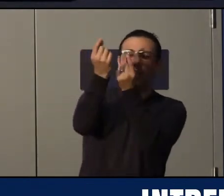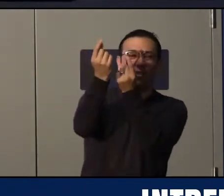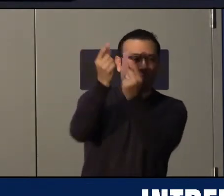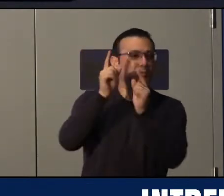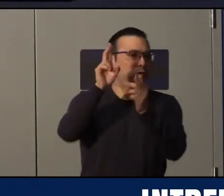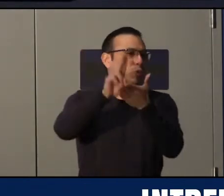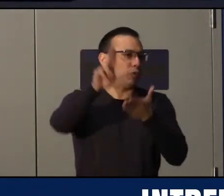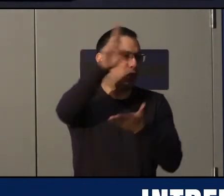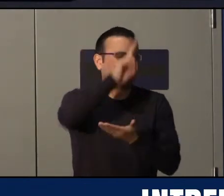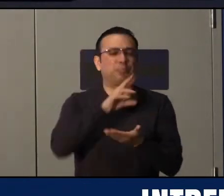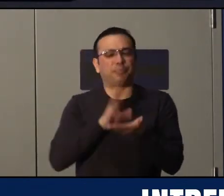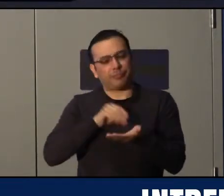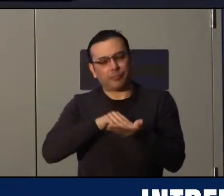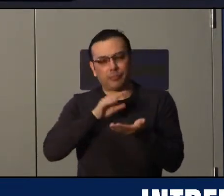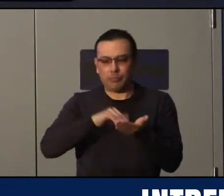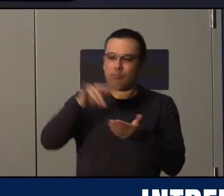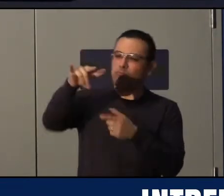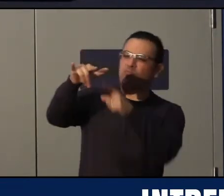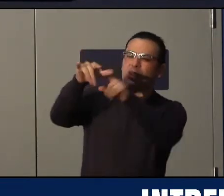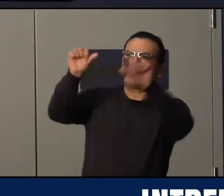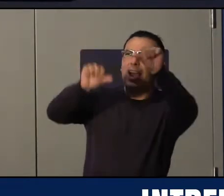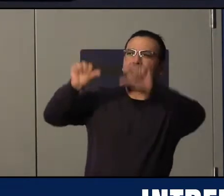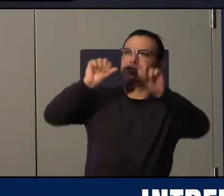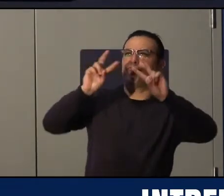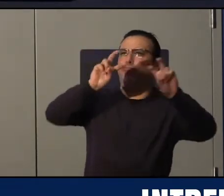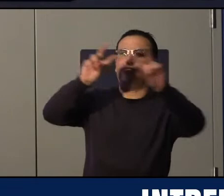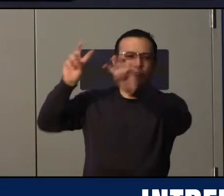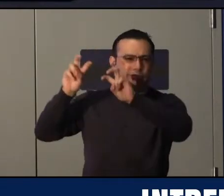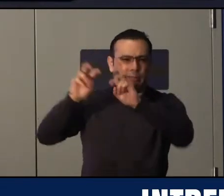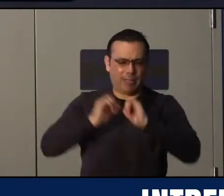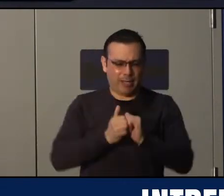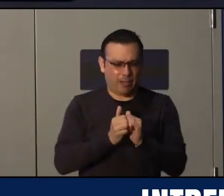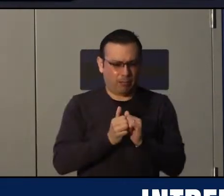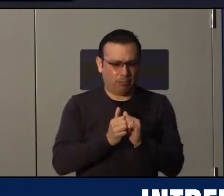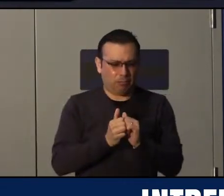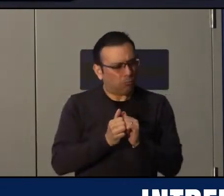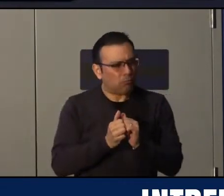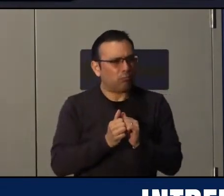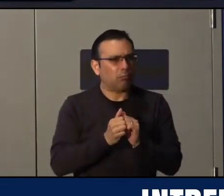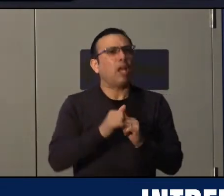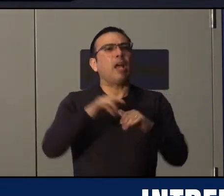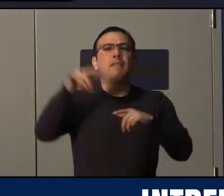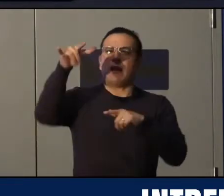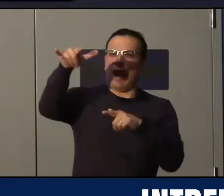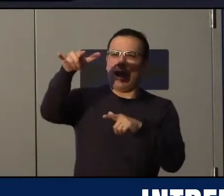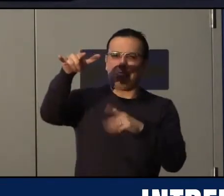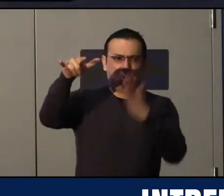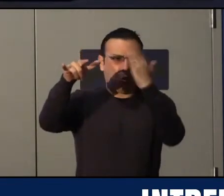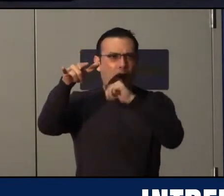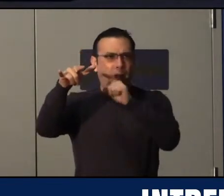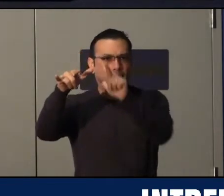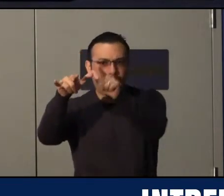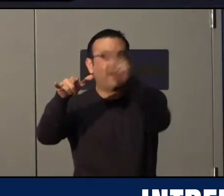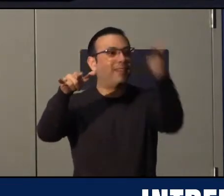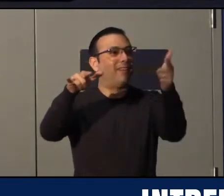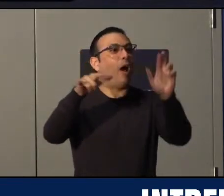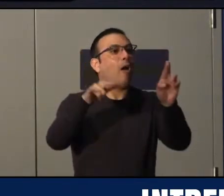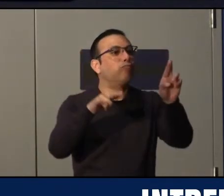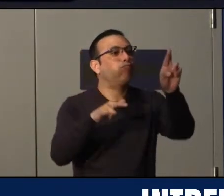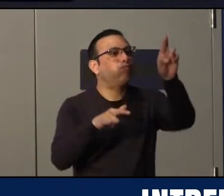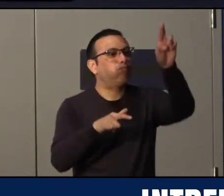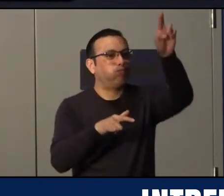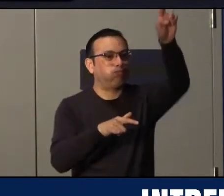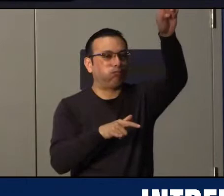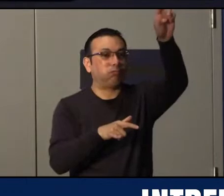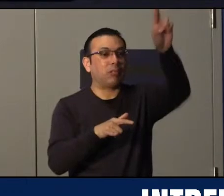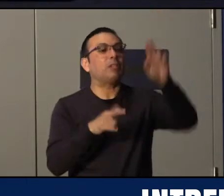airplanes fly. And while I was there, I'm like, man, if you want to know how airplanes fly, why would you not want to know how rocket ships fly? Which then led me to working